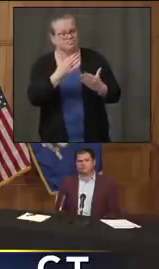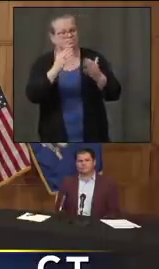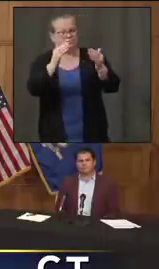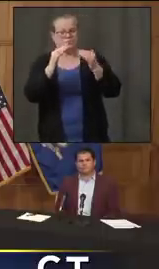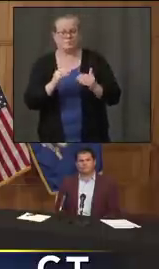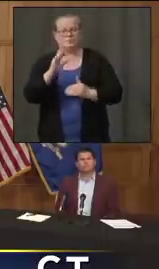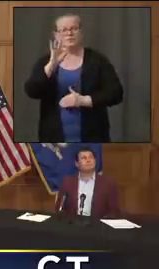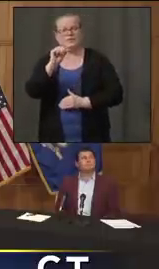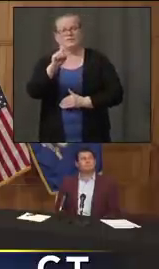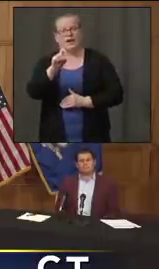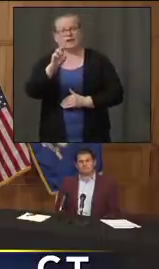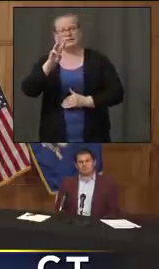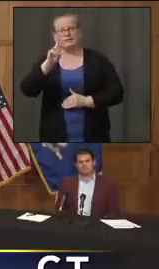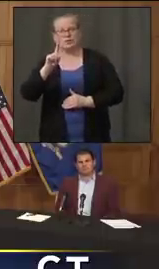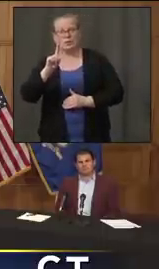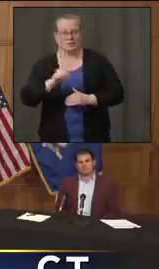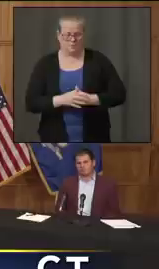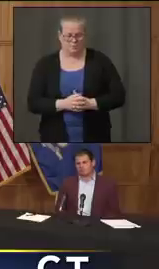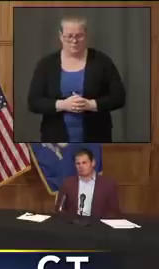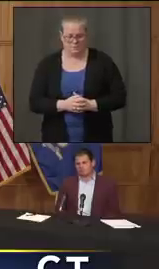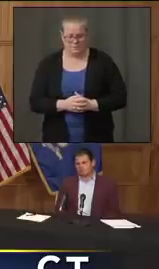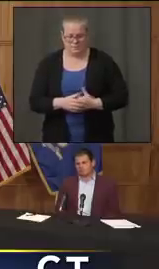Fox 61.